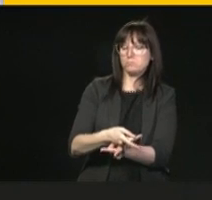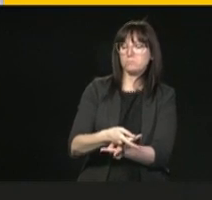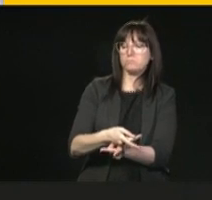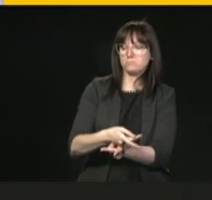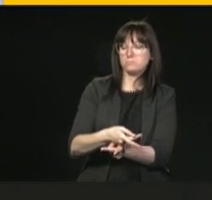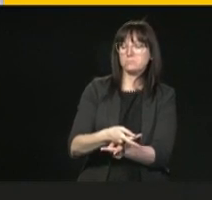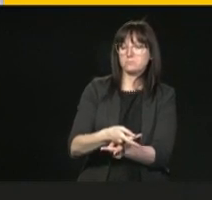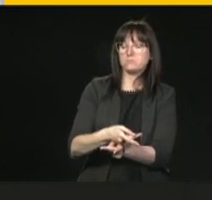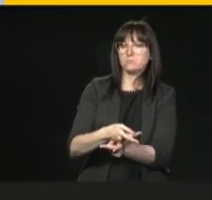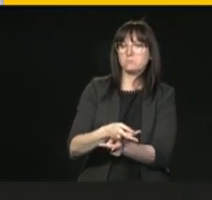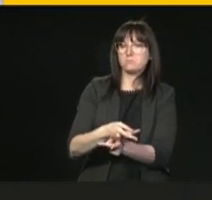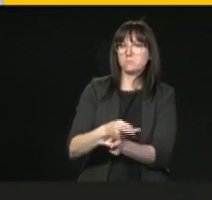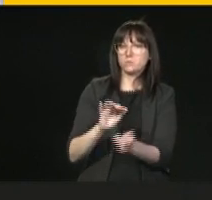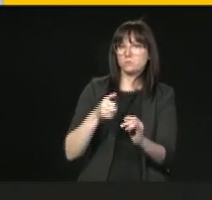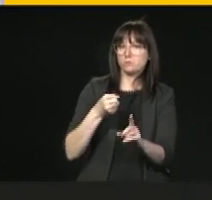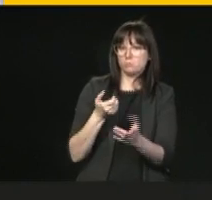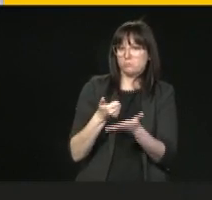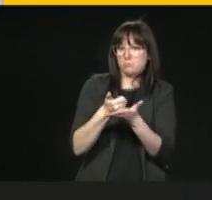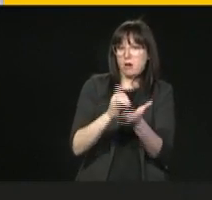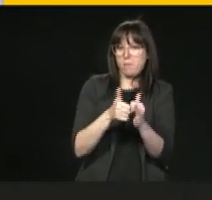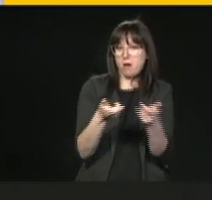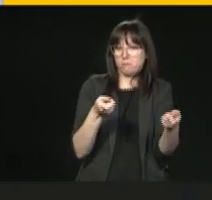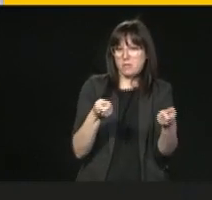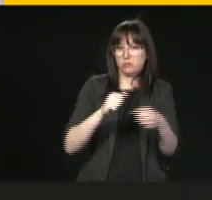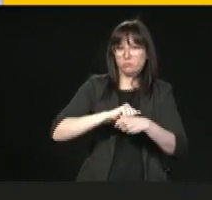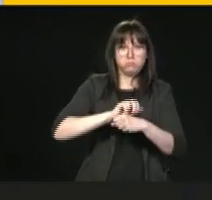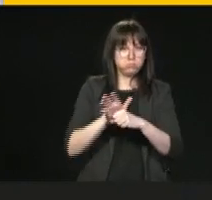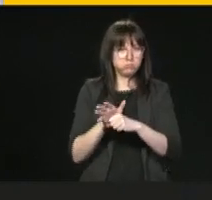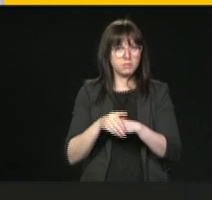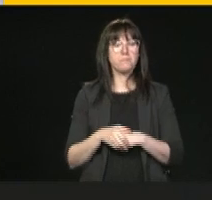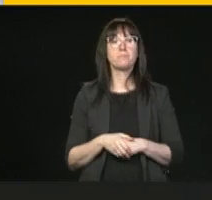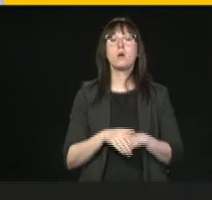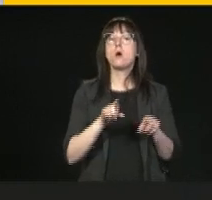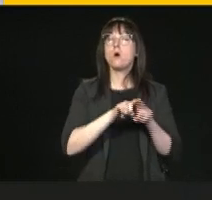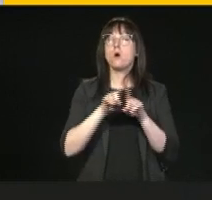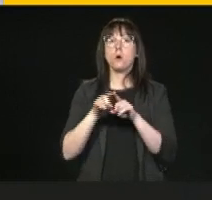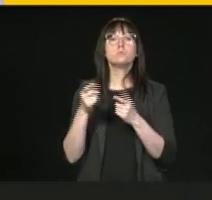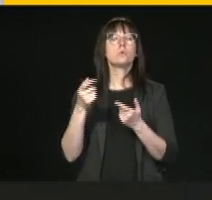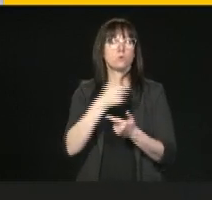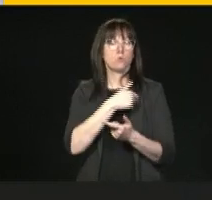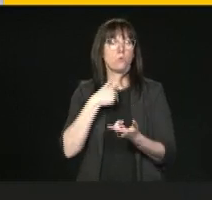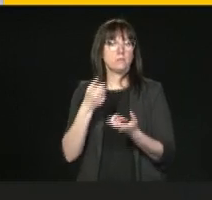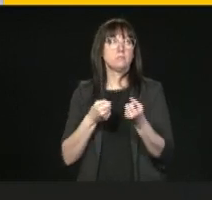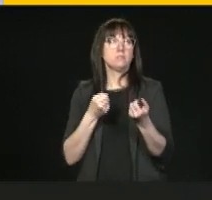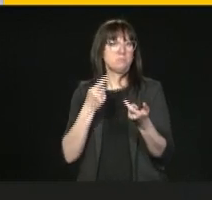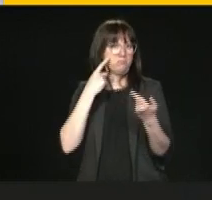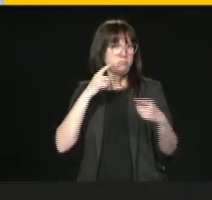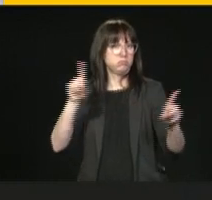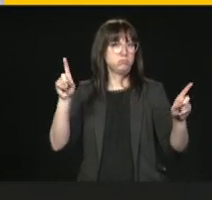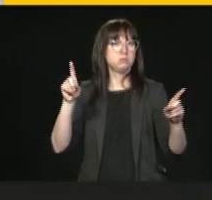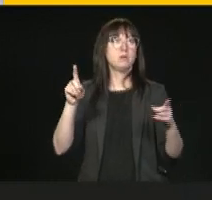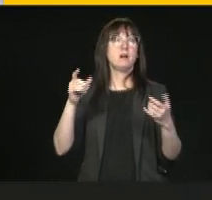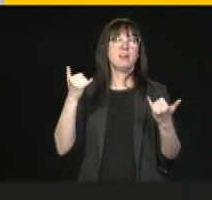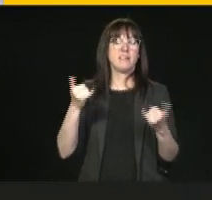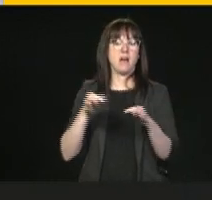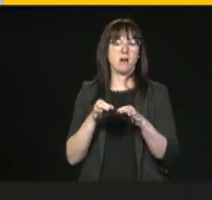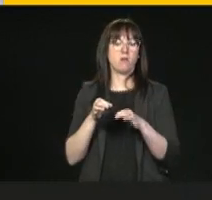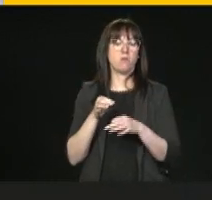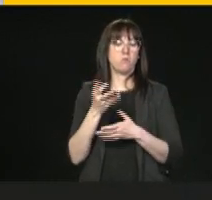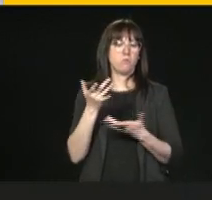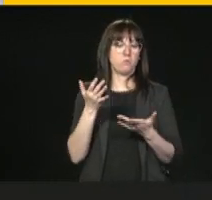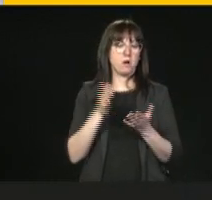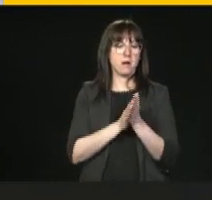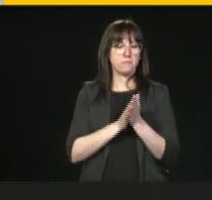impacts of COVID-19. And finally, our government is also announcing that people will have until June to make their payments